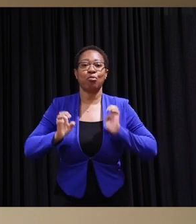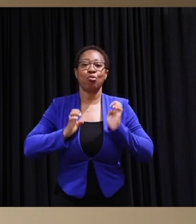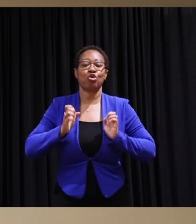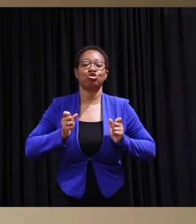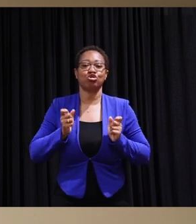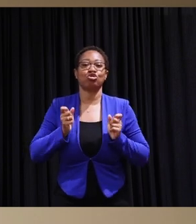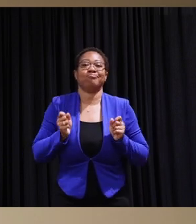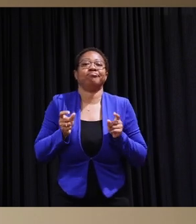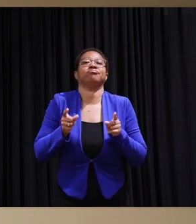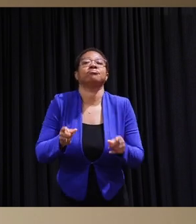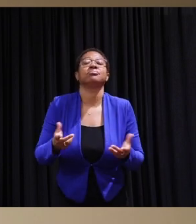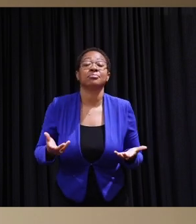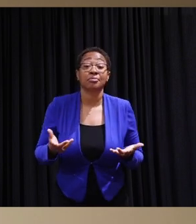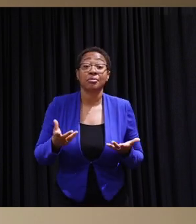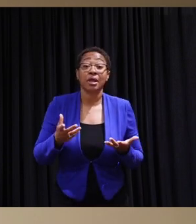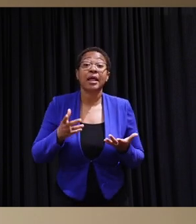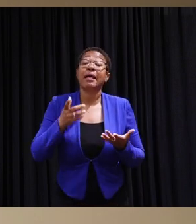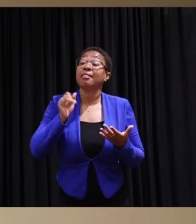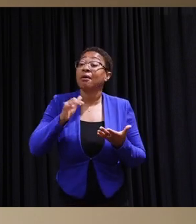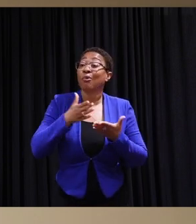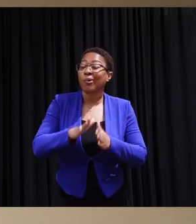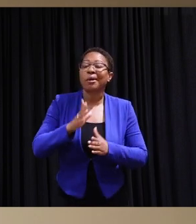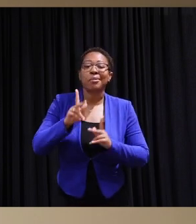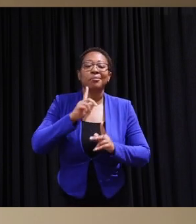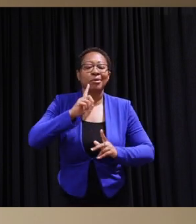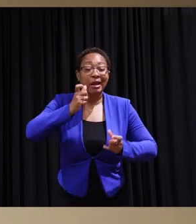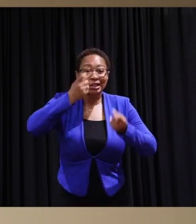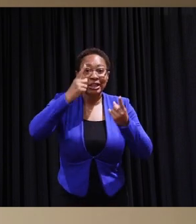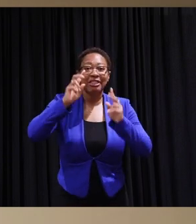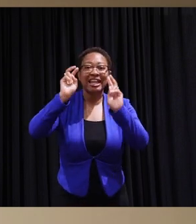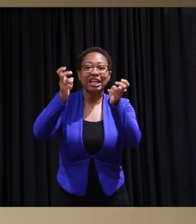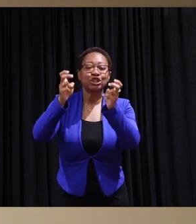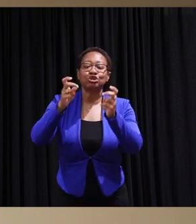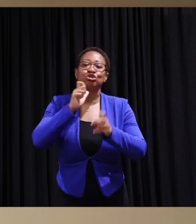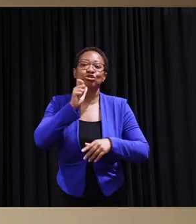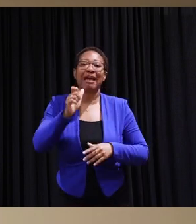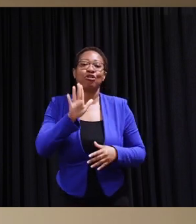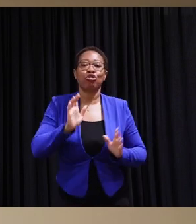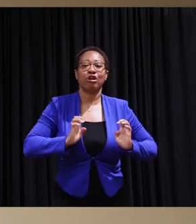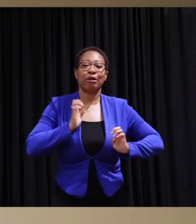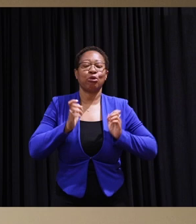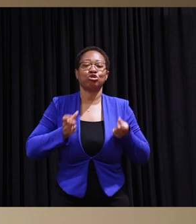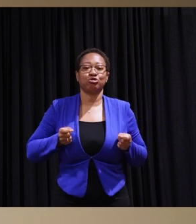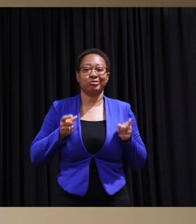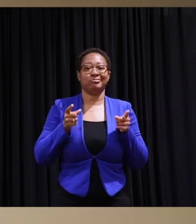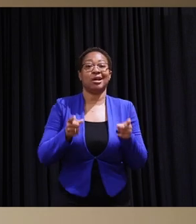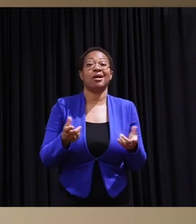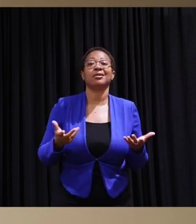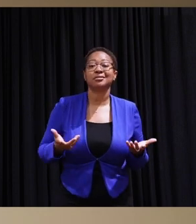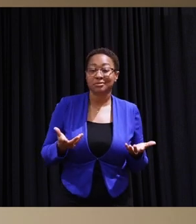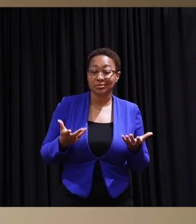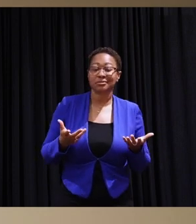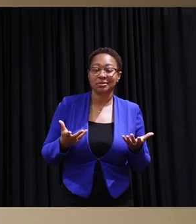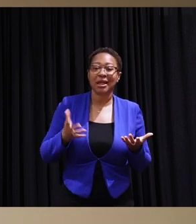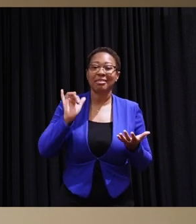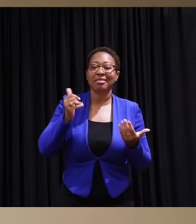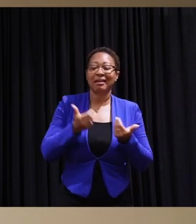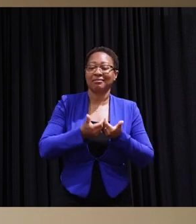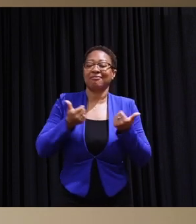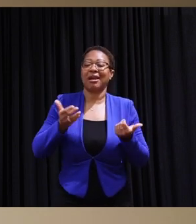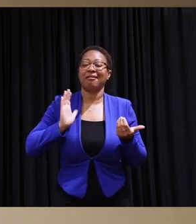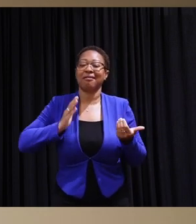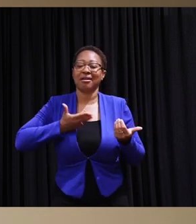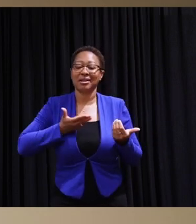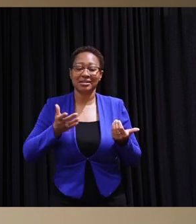way. And it helps people to understand the issue, not the things that divide us,